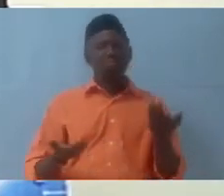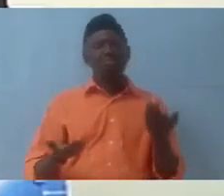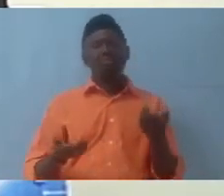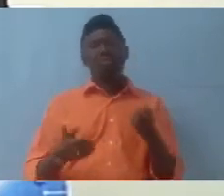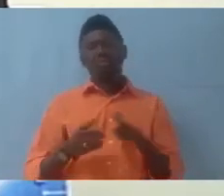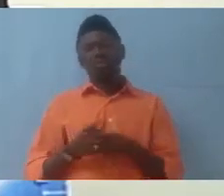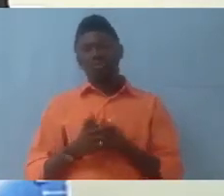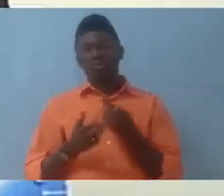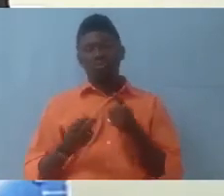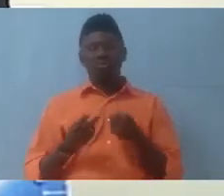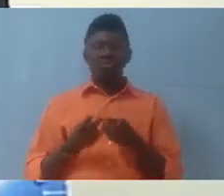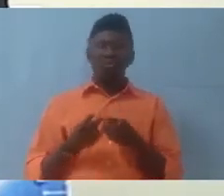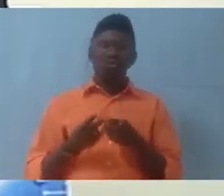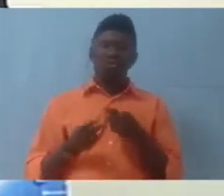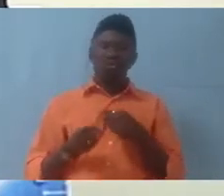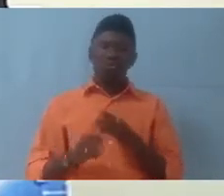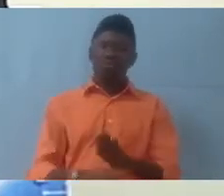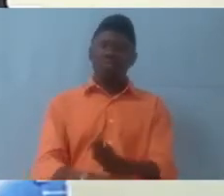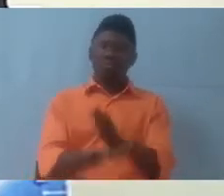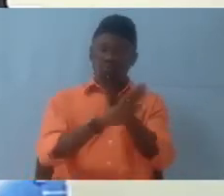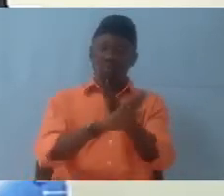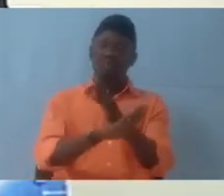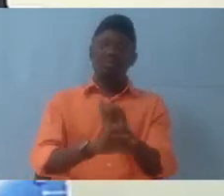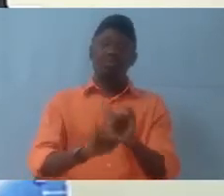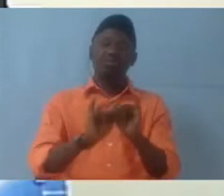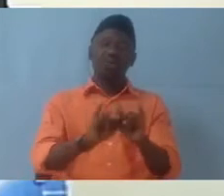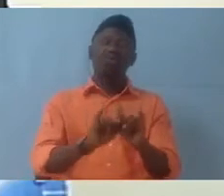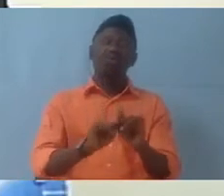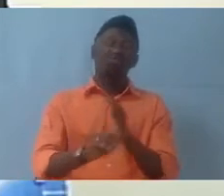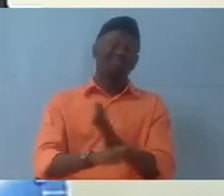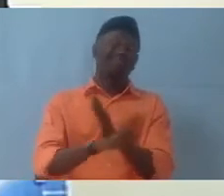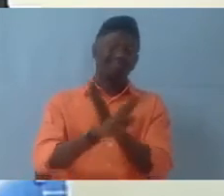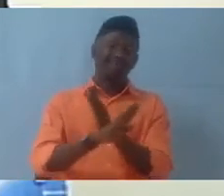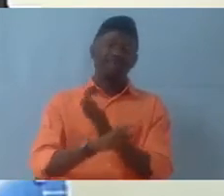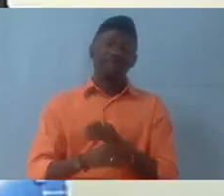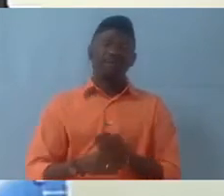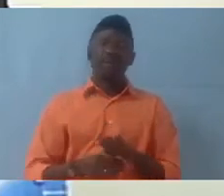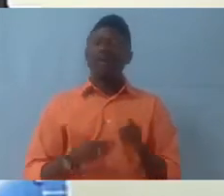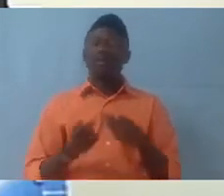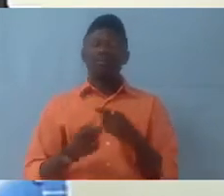ñak seen liggey being sanctioned wala ñu tong leen and